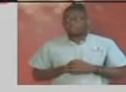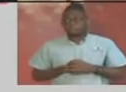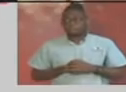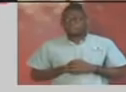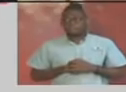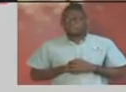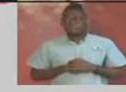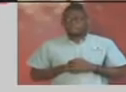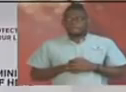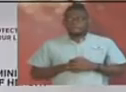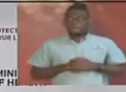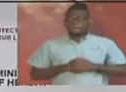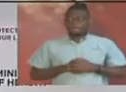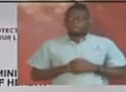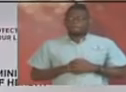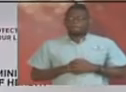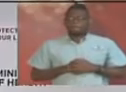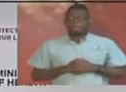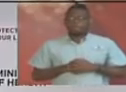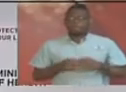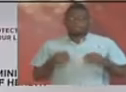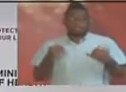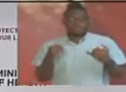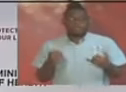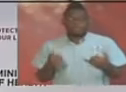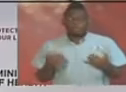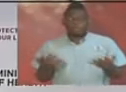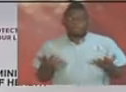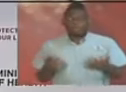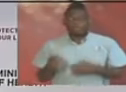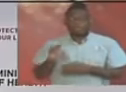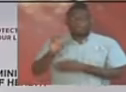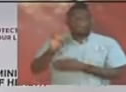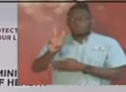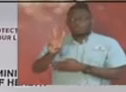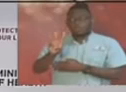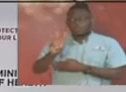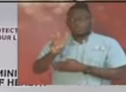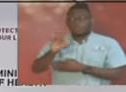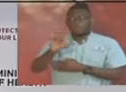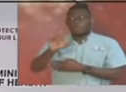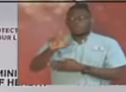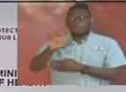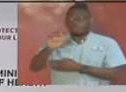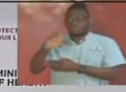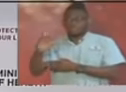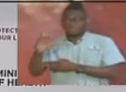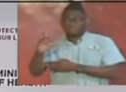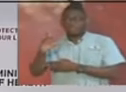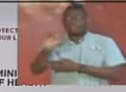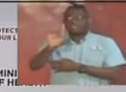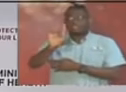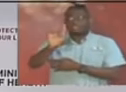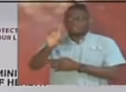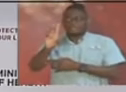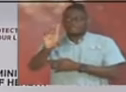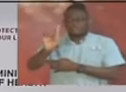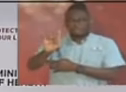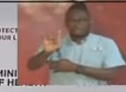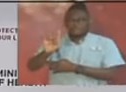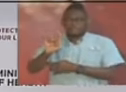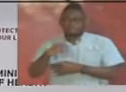very much. And we go now to Wired 868, please.